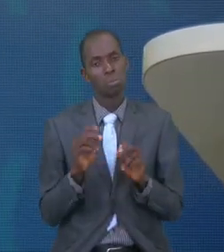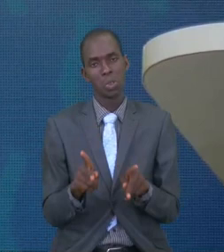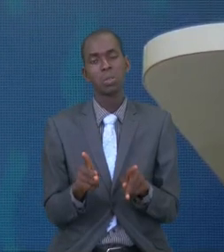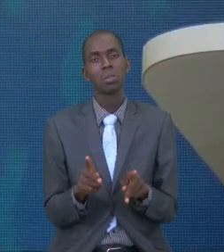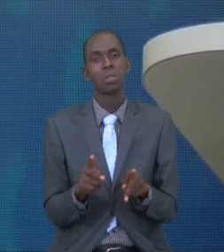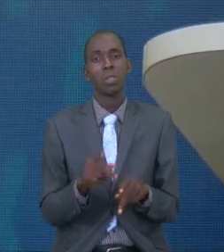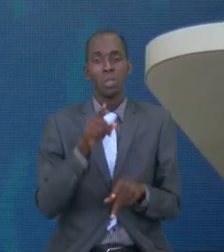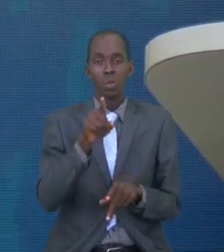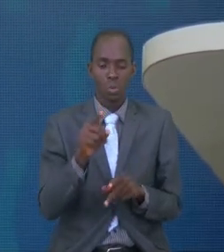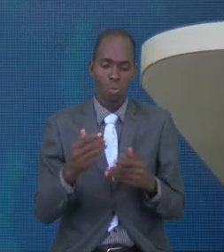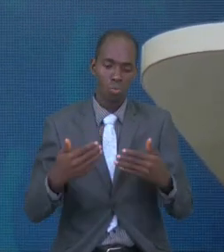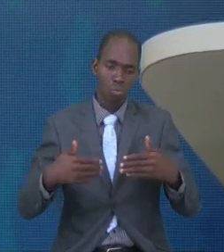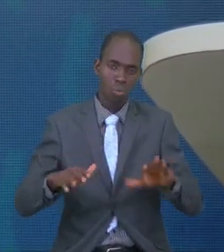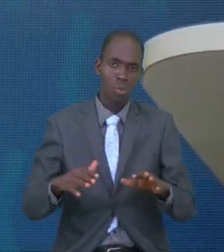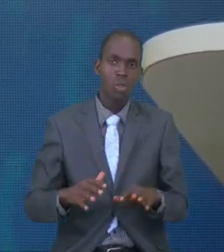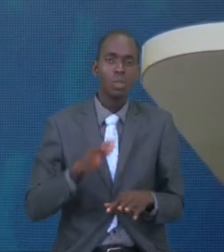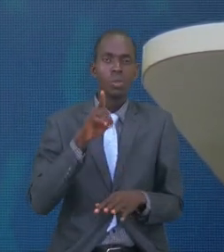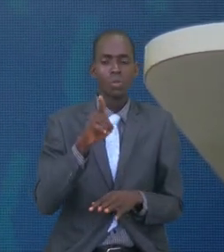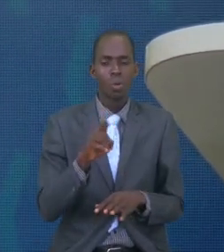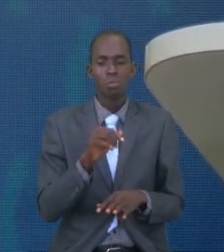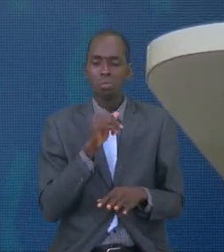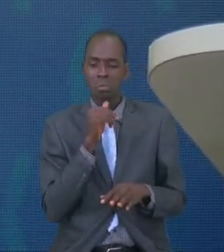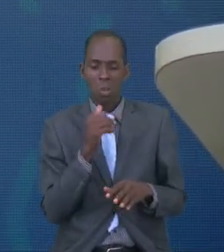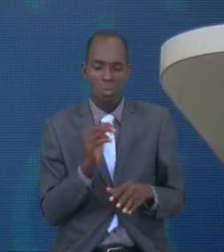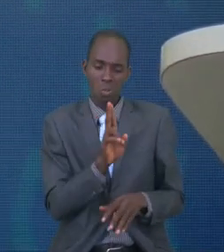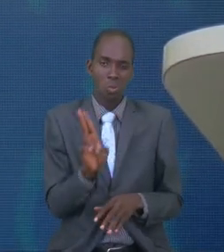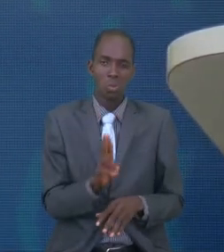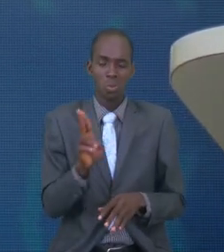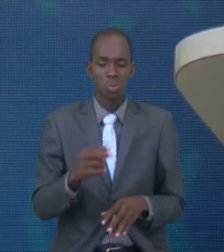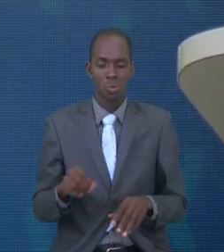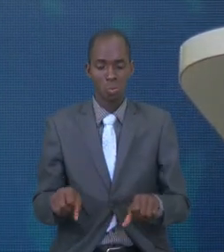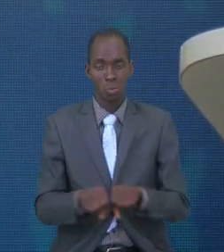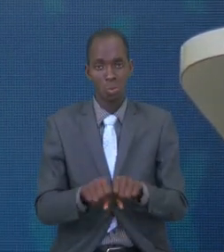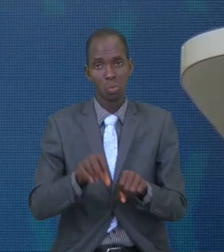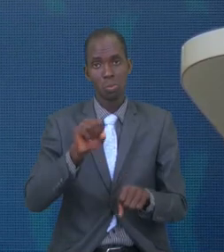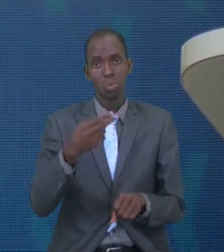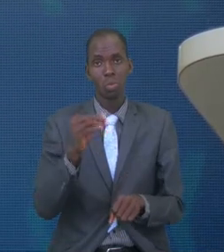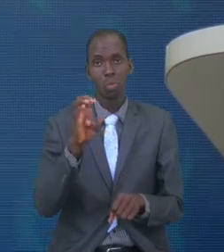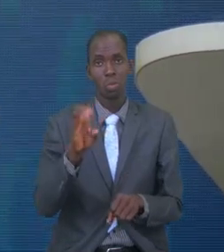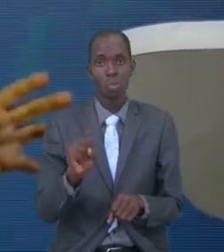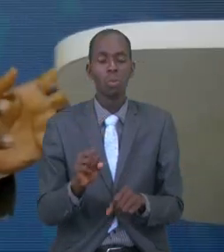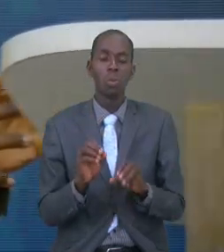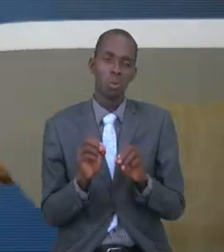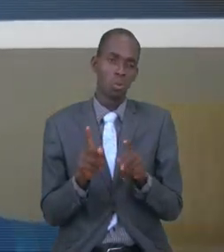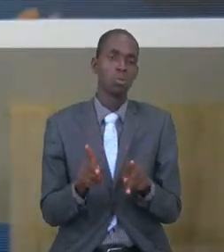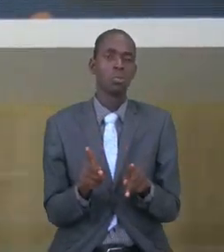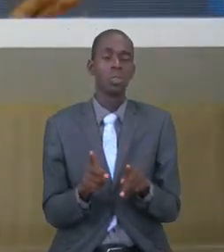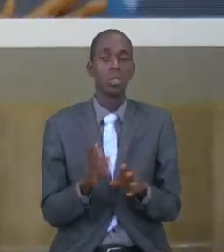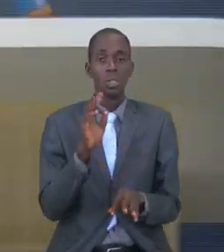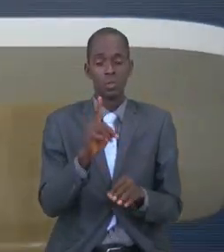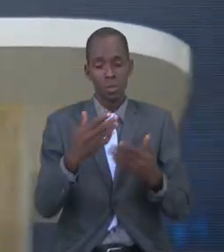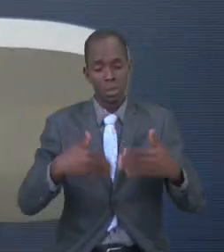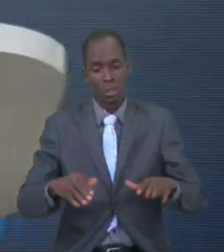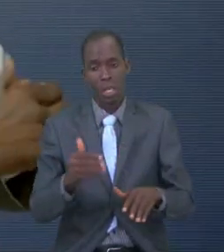You sell your unwanted shoes, all right. You sell a